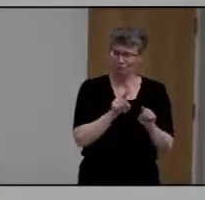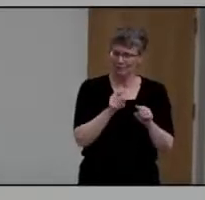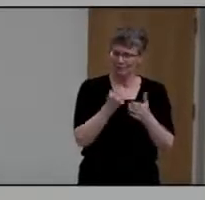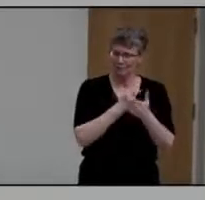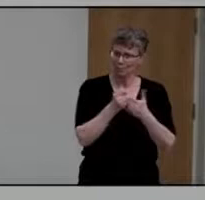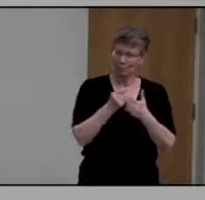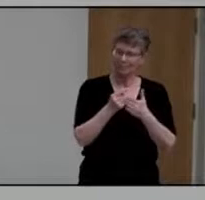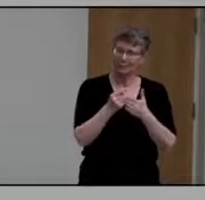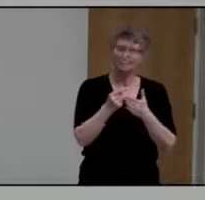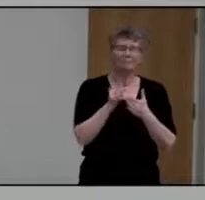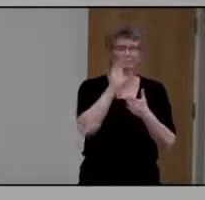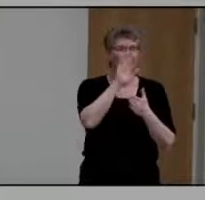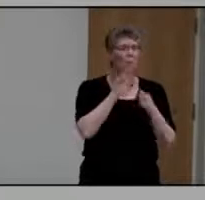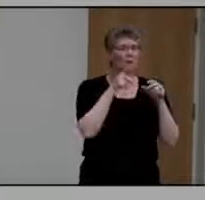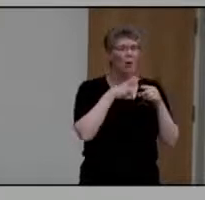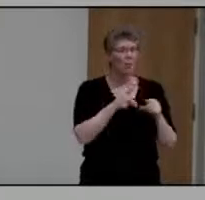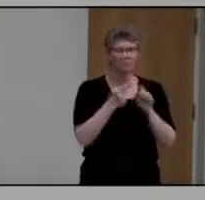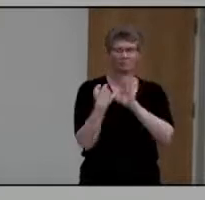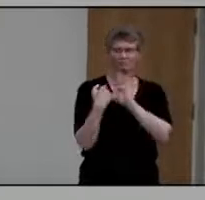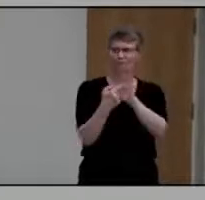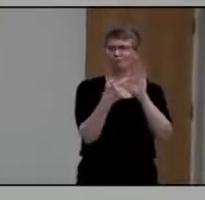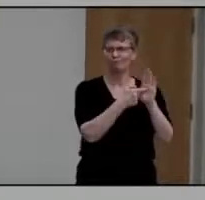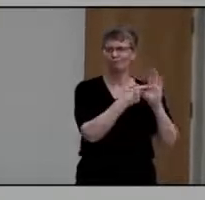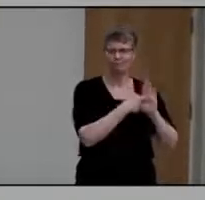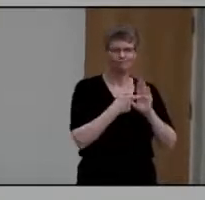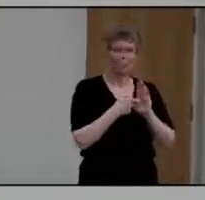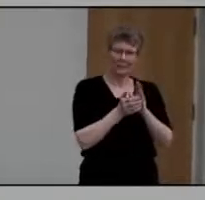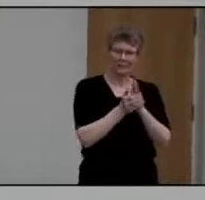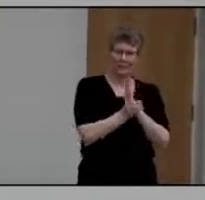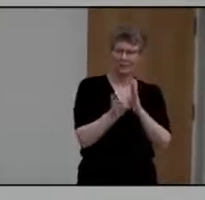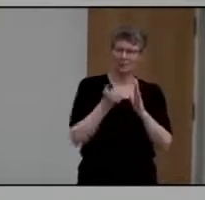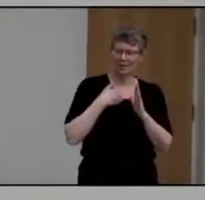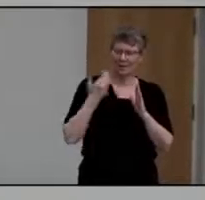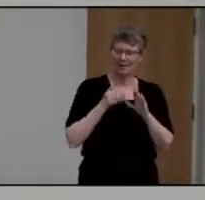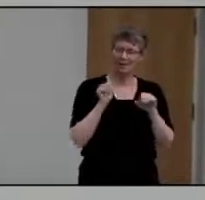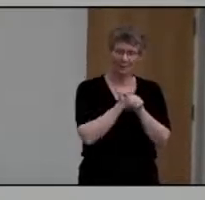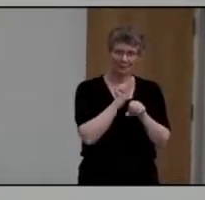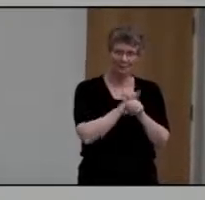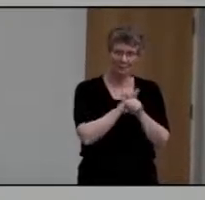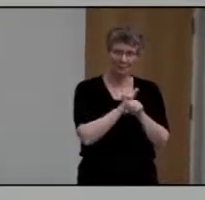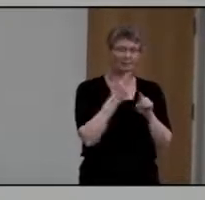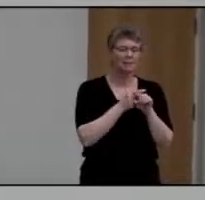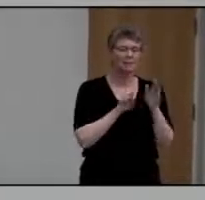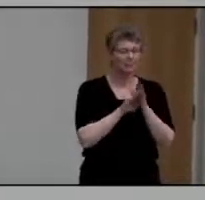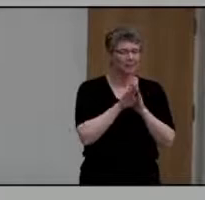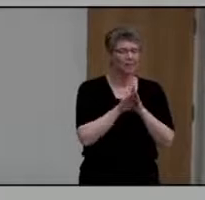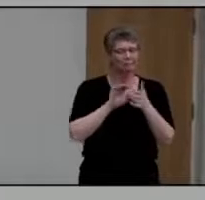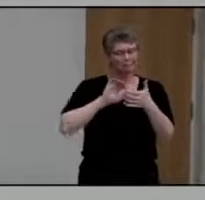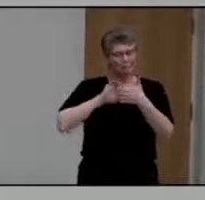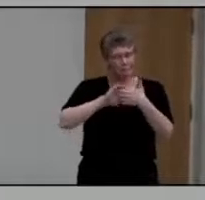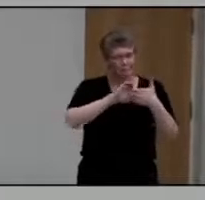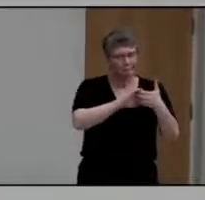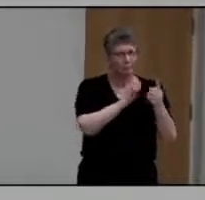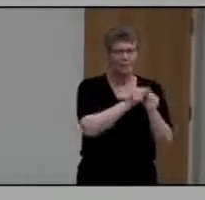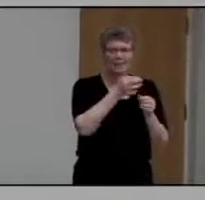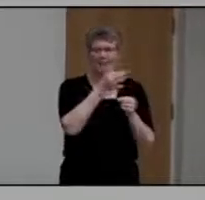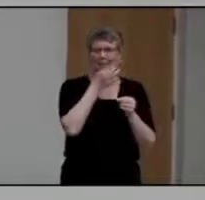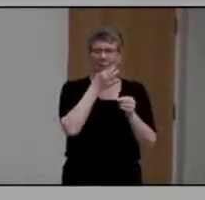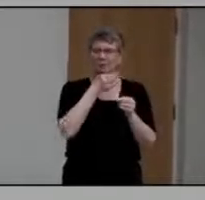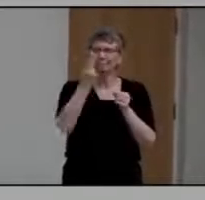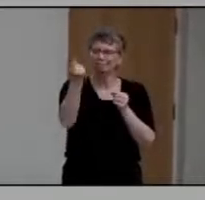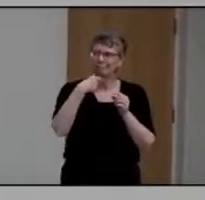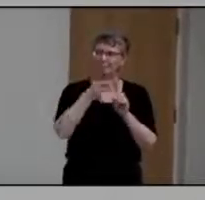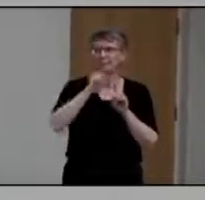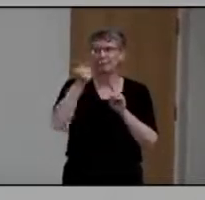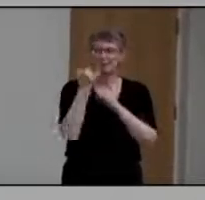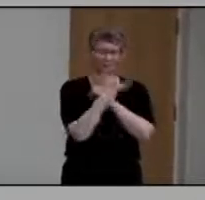show off the amazing expertise that we have here and to collaborate with experts from around the world at it. So whether you